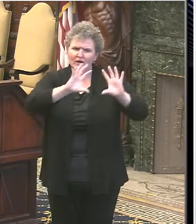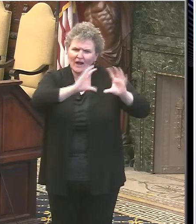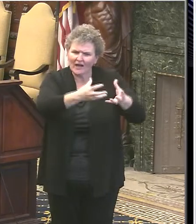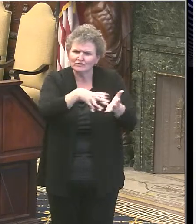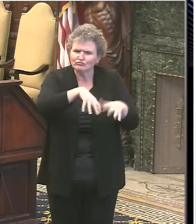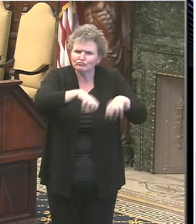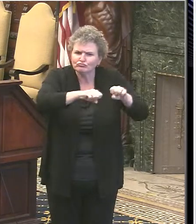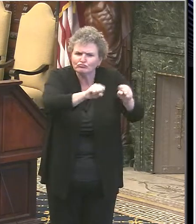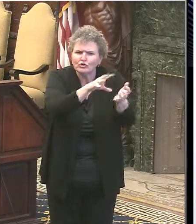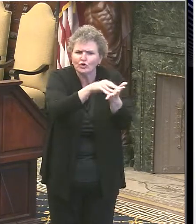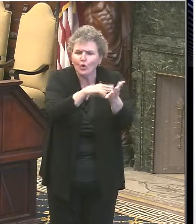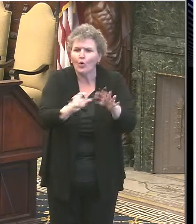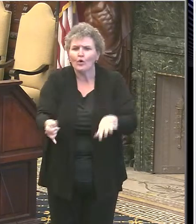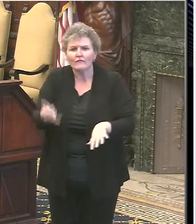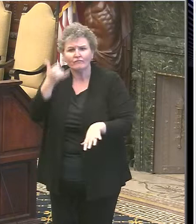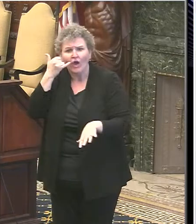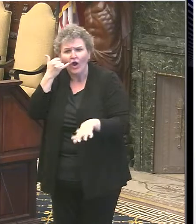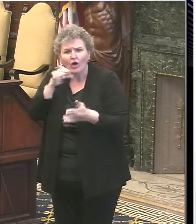Go to